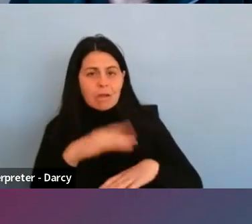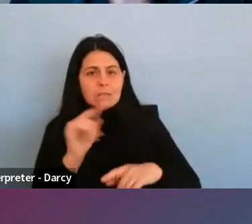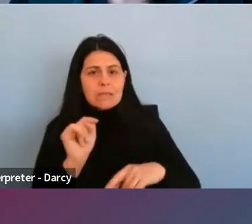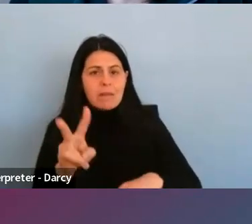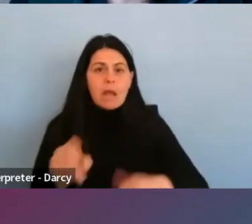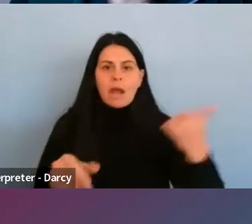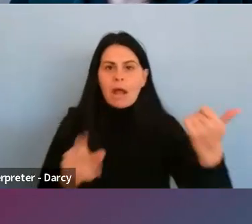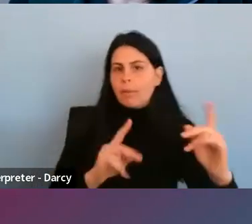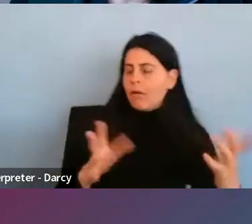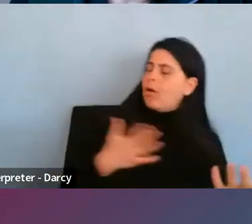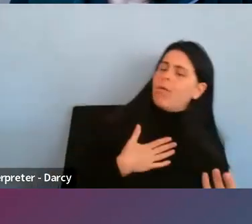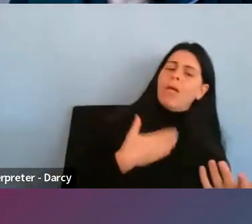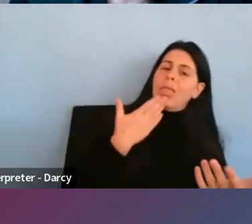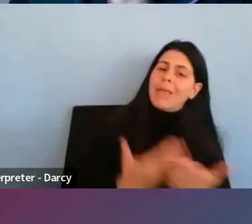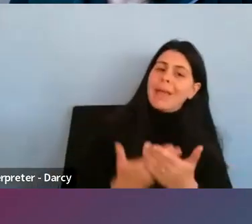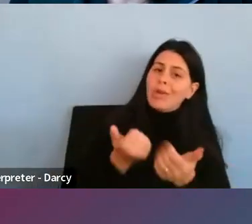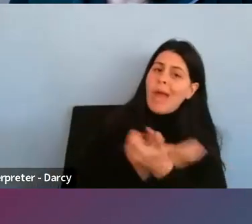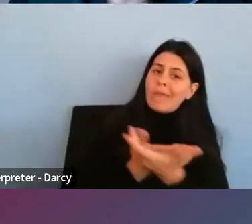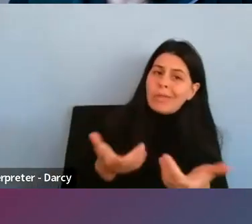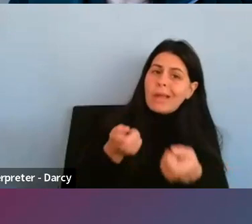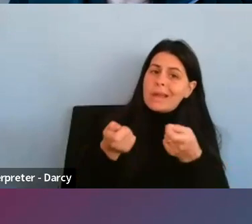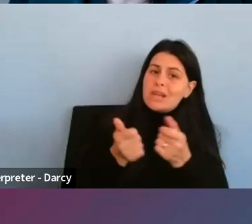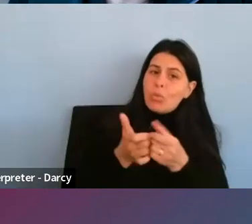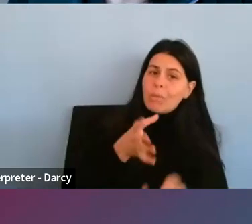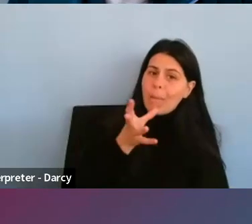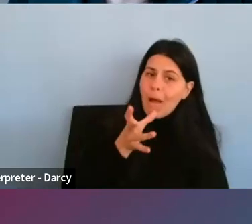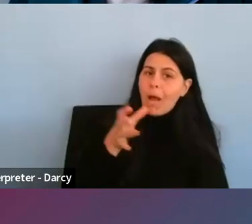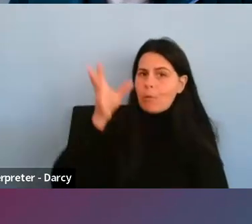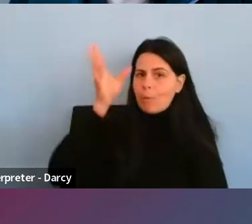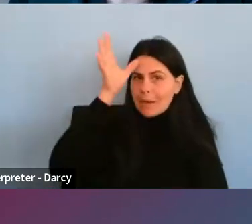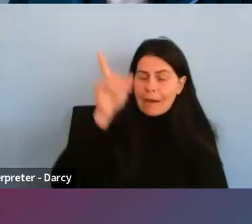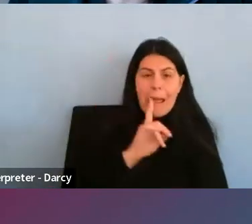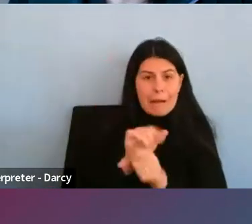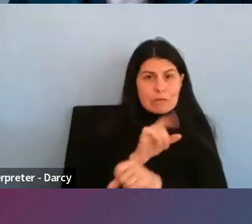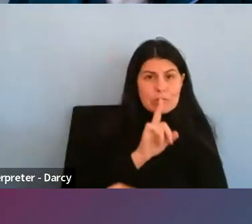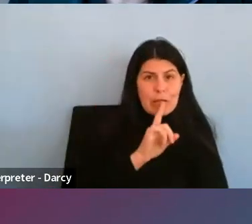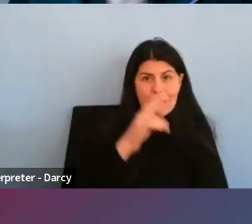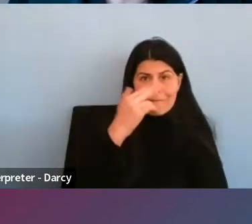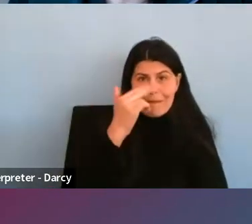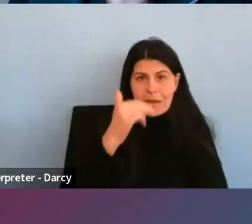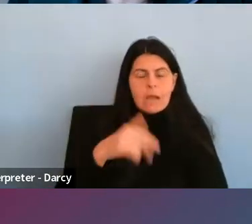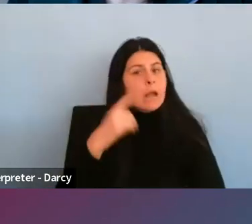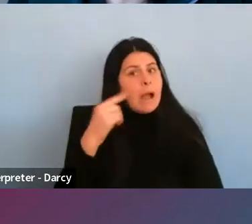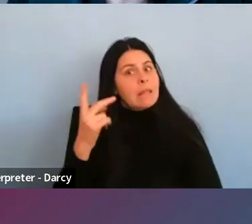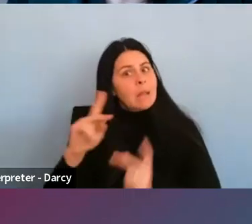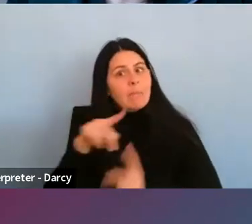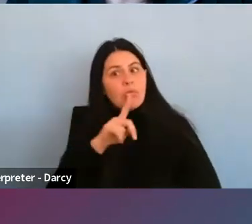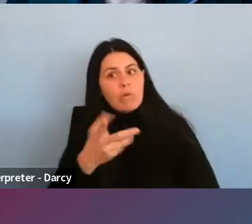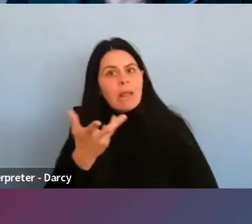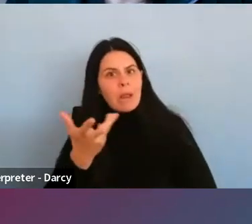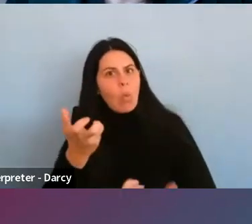with my mom or with my dad is actually really funny. And I think those people really want to be seen.